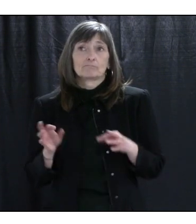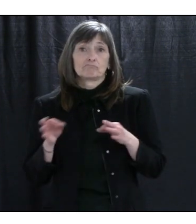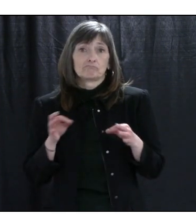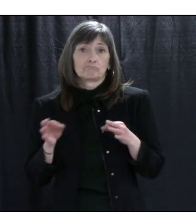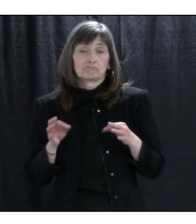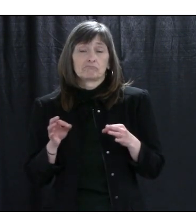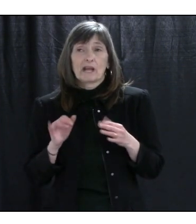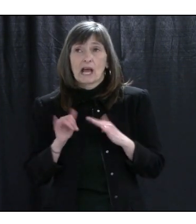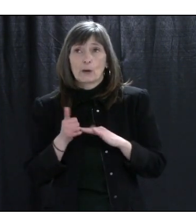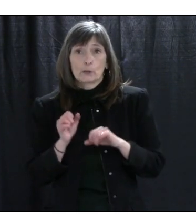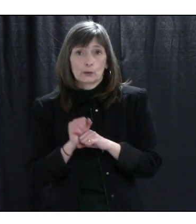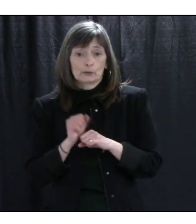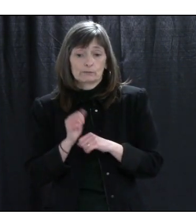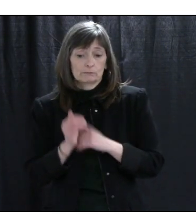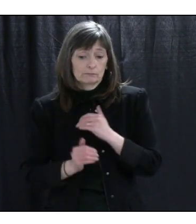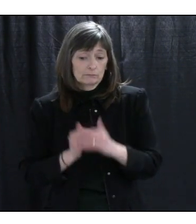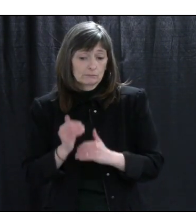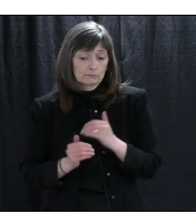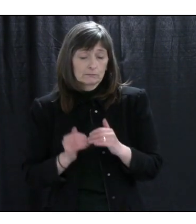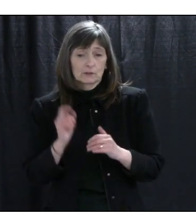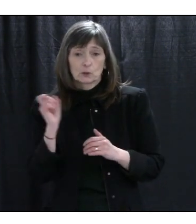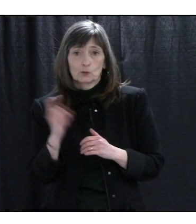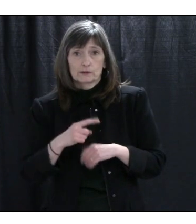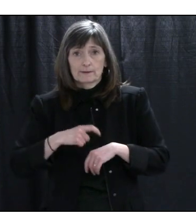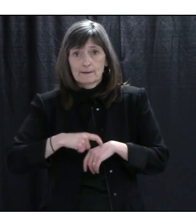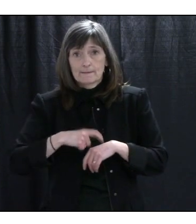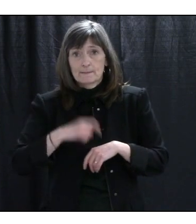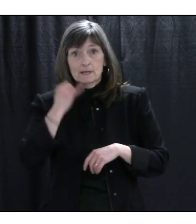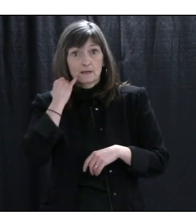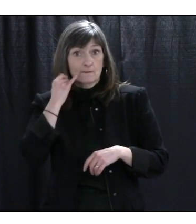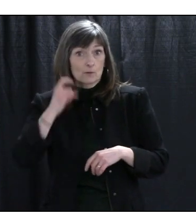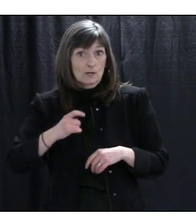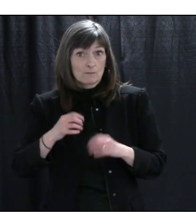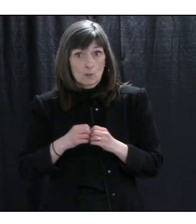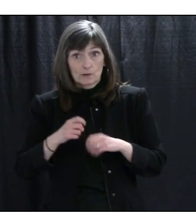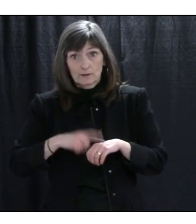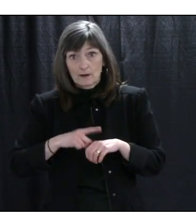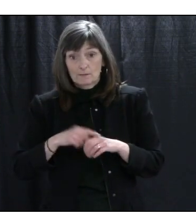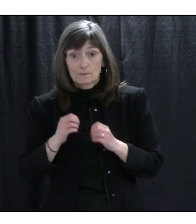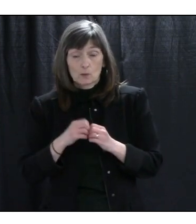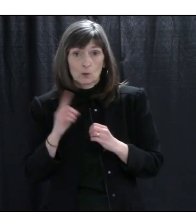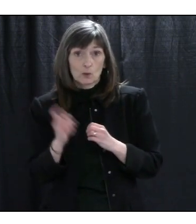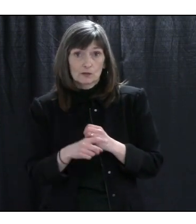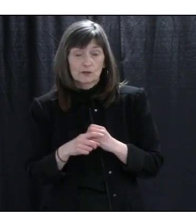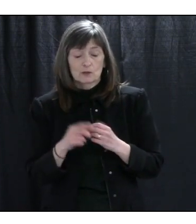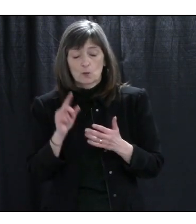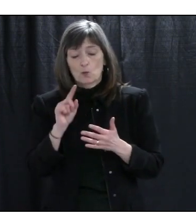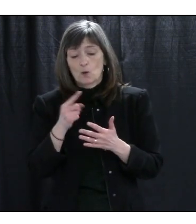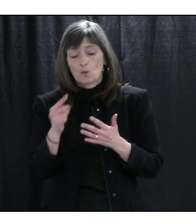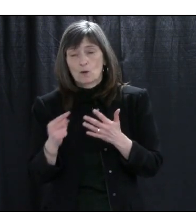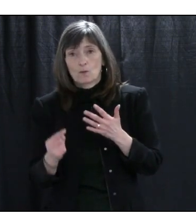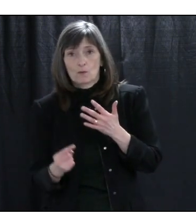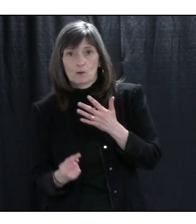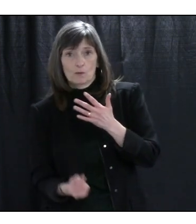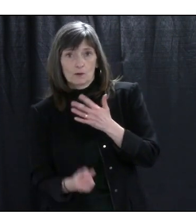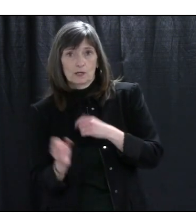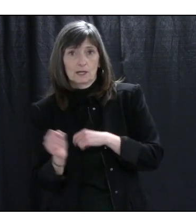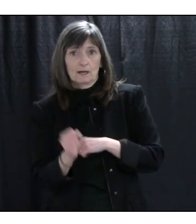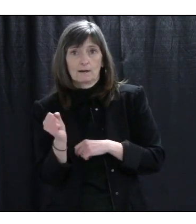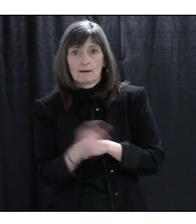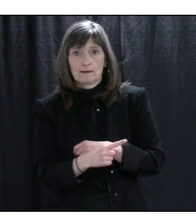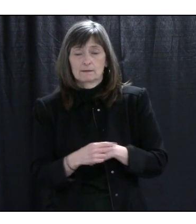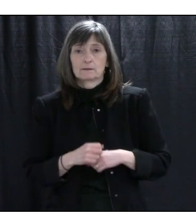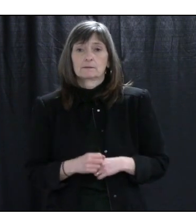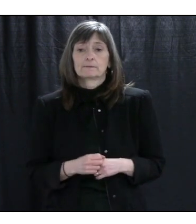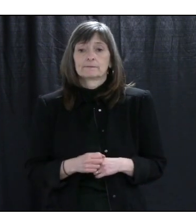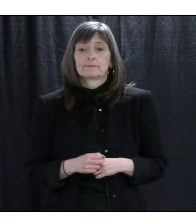been called. Following this, should time permit, reporters will be individually asked for single questions. This call will end at